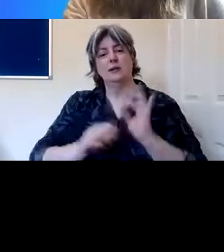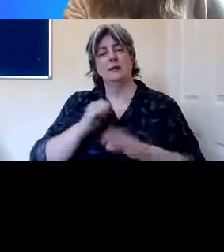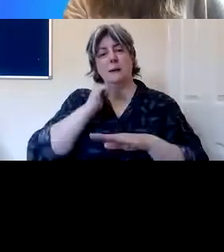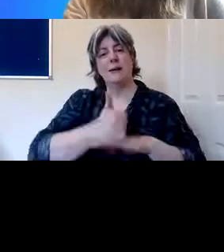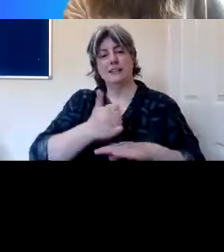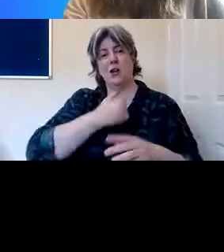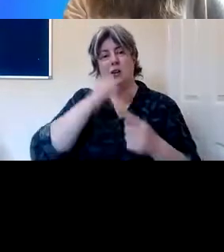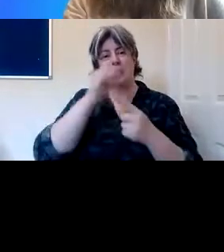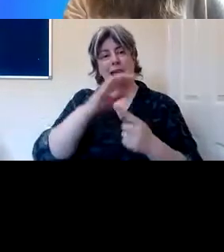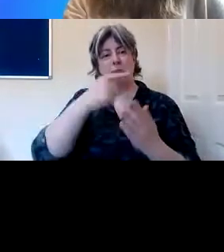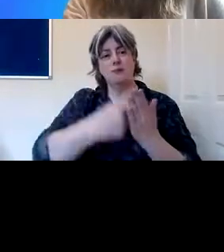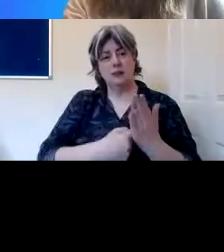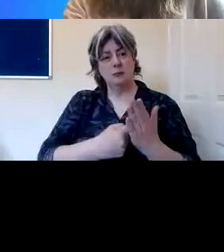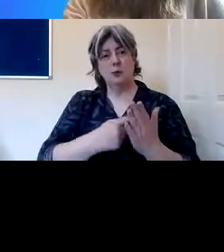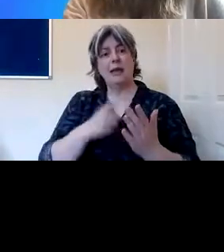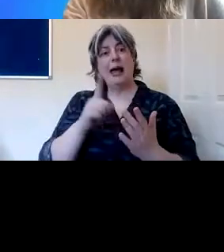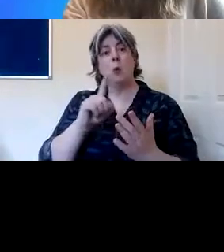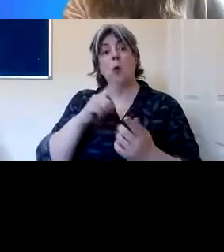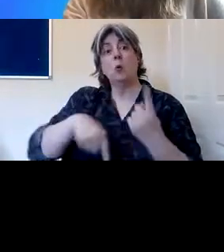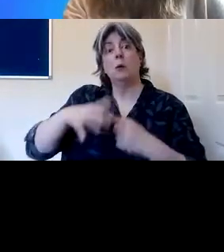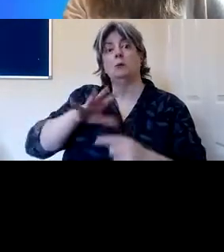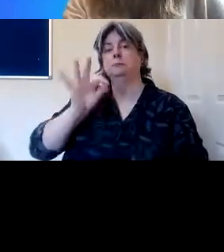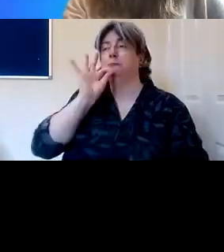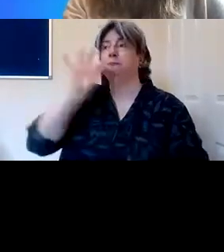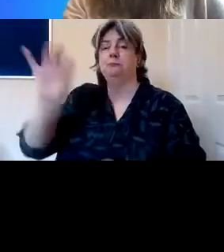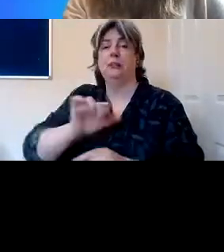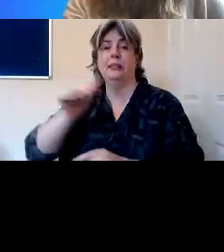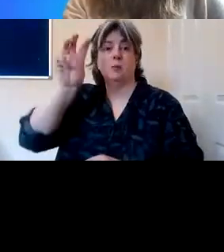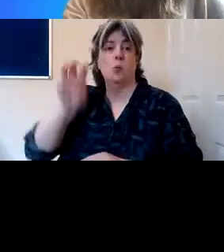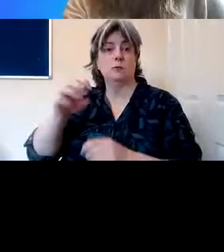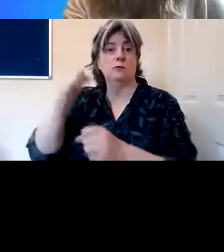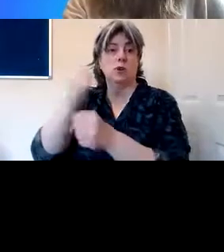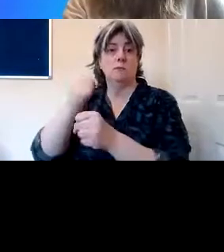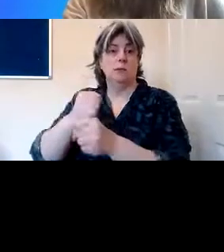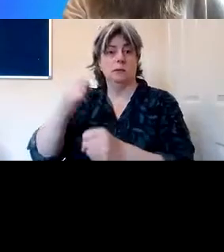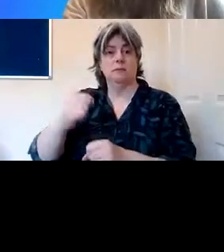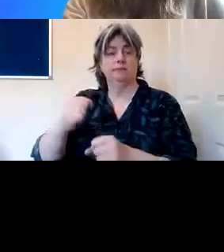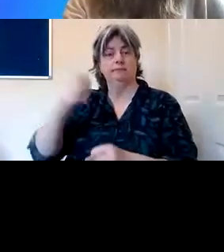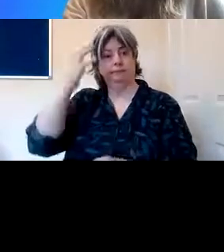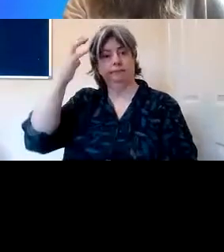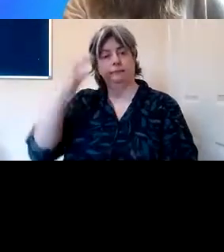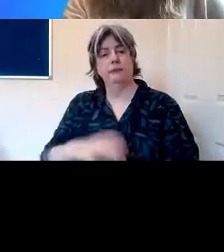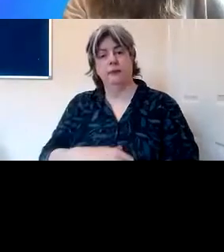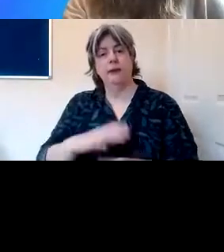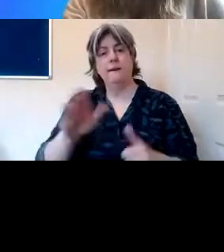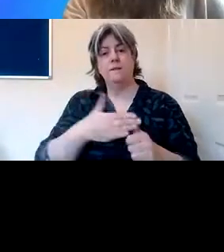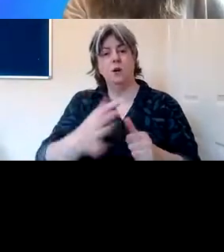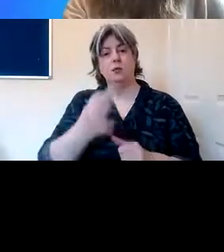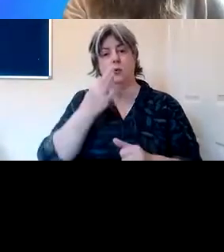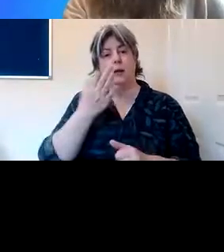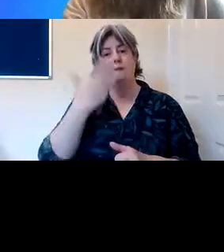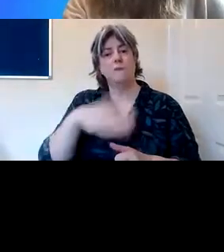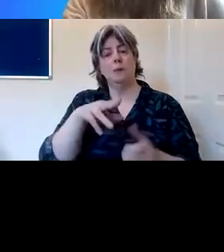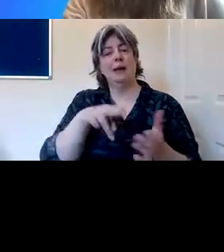asks of the next Welsh Government. I'm going to turn to the first question that we've had that has come through from an NAHT Cymru member